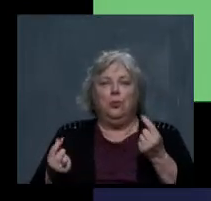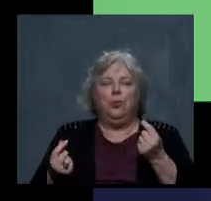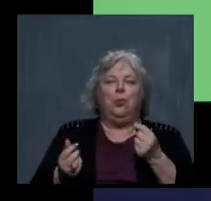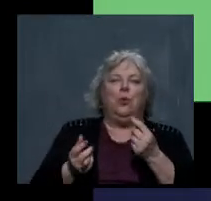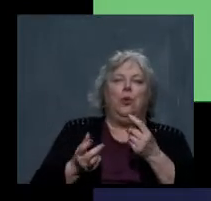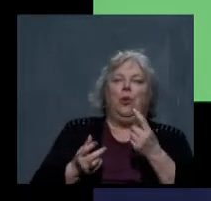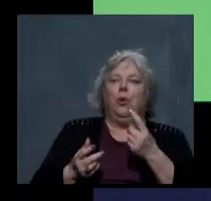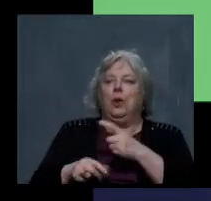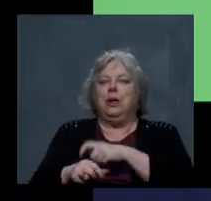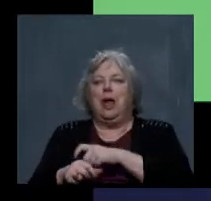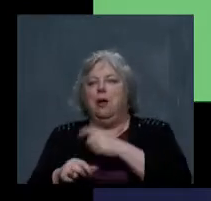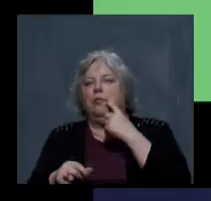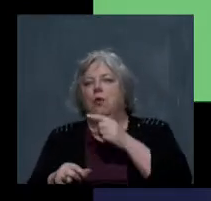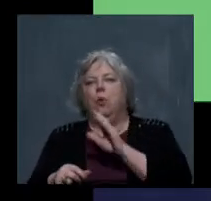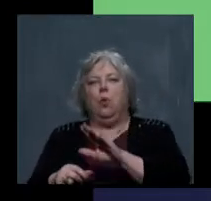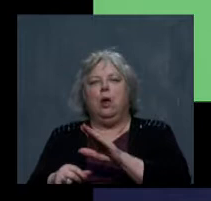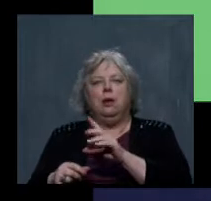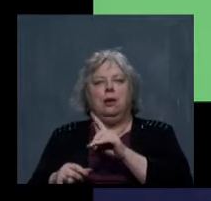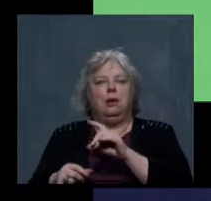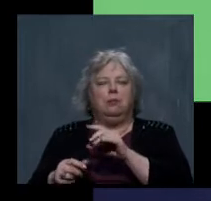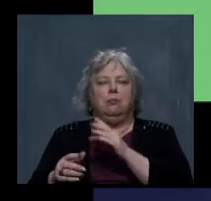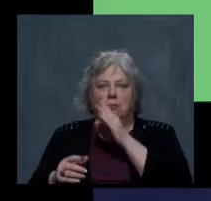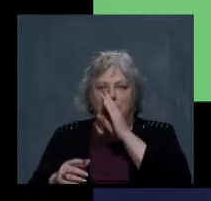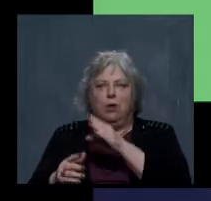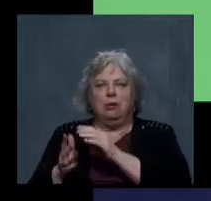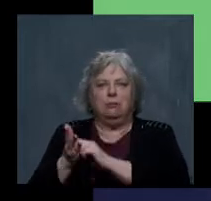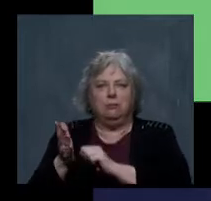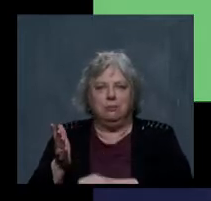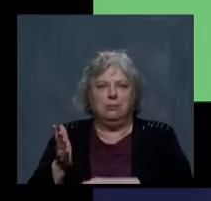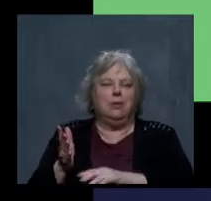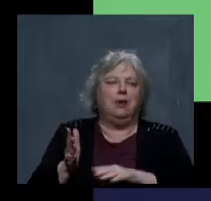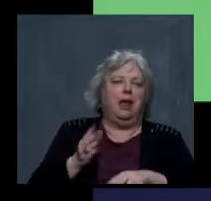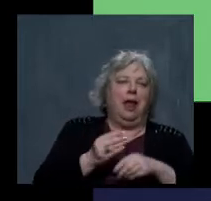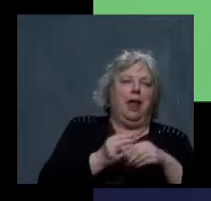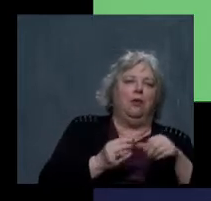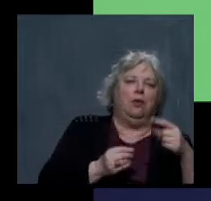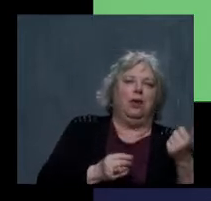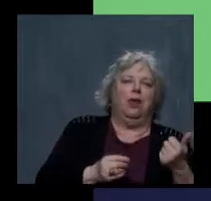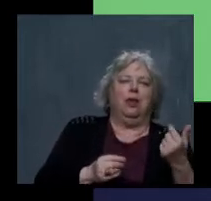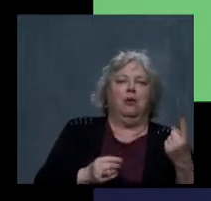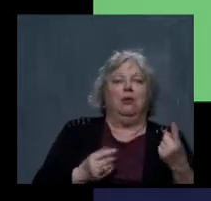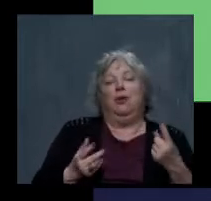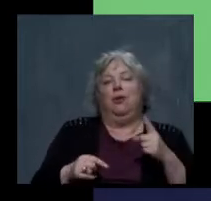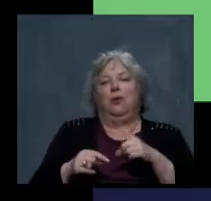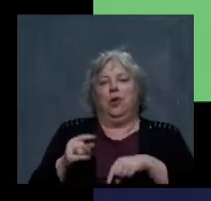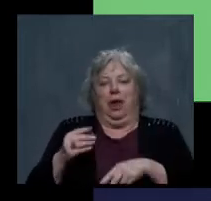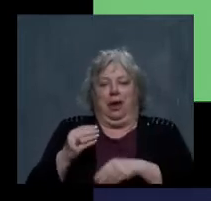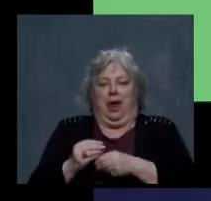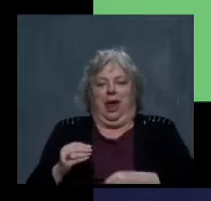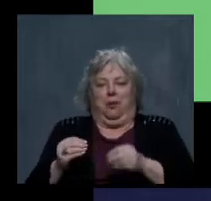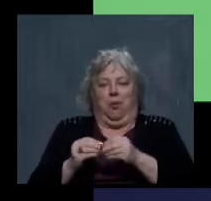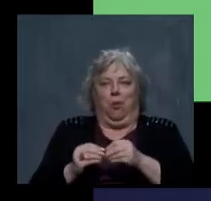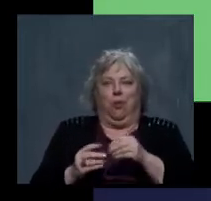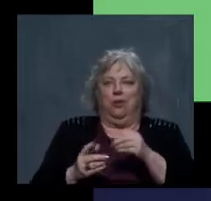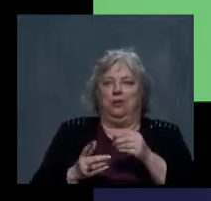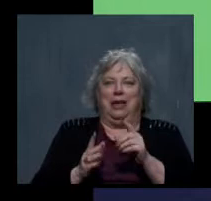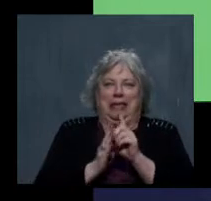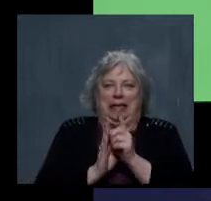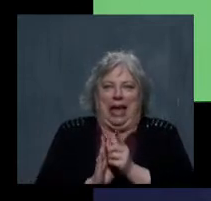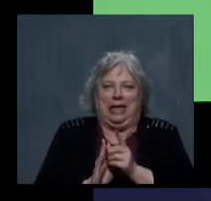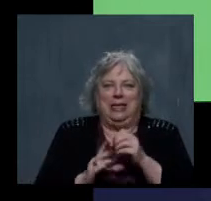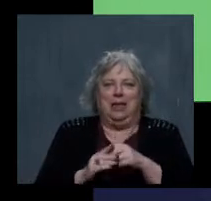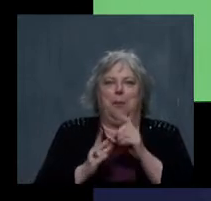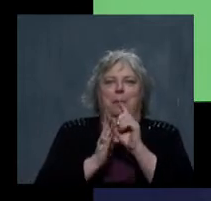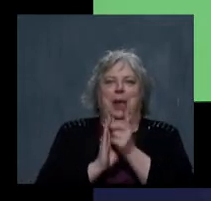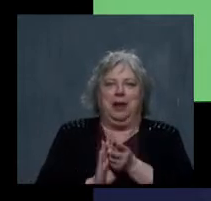another approach. You can't, you know, start creating time. You have only 60 seconds in a minute, so you have to take time from one approach and give it to